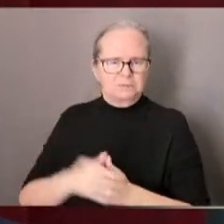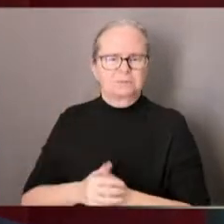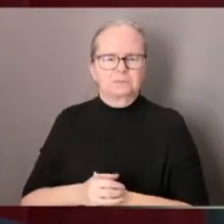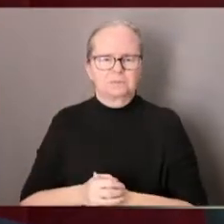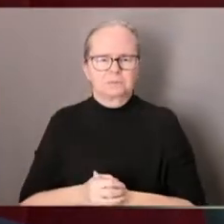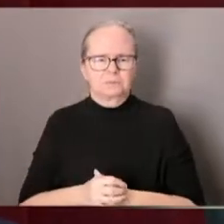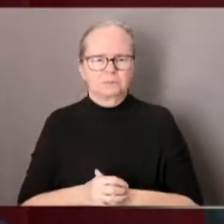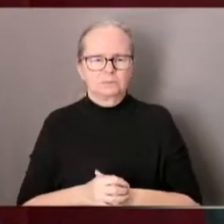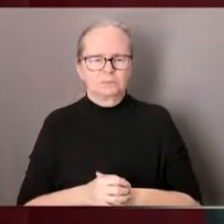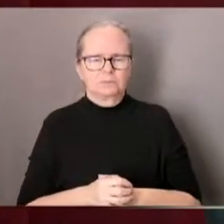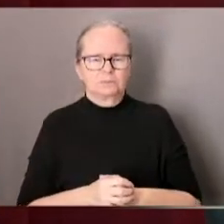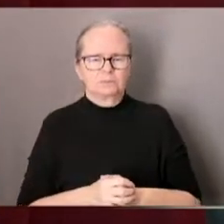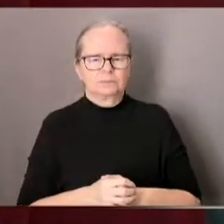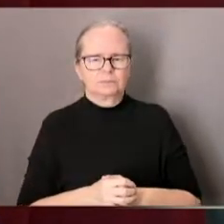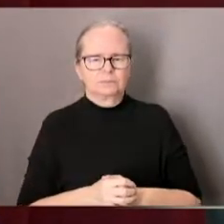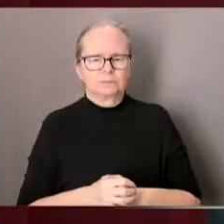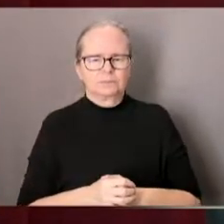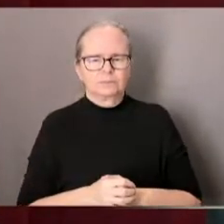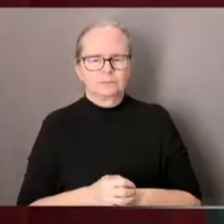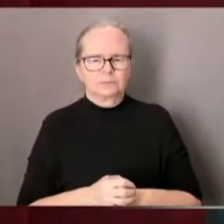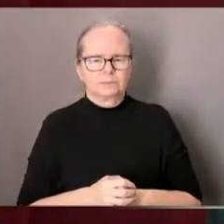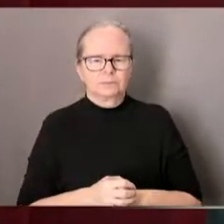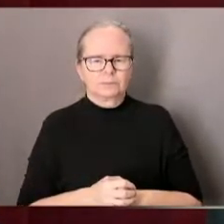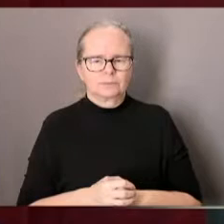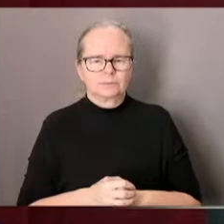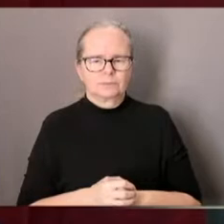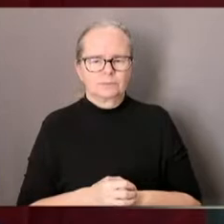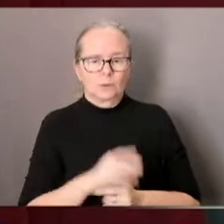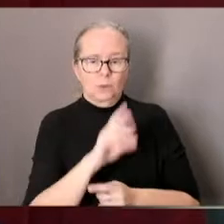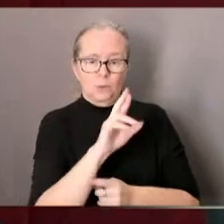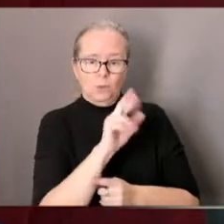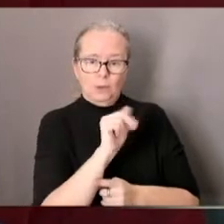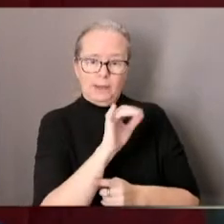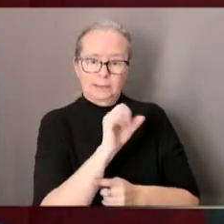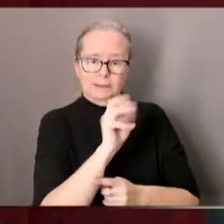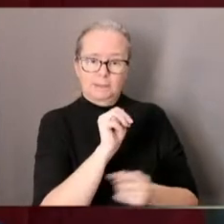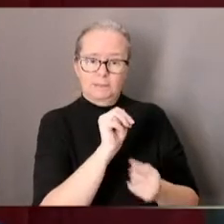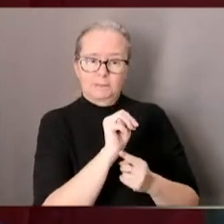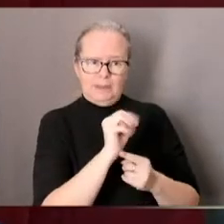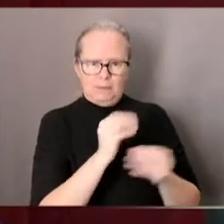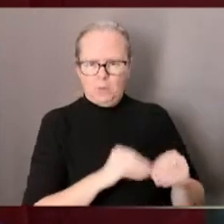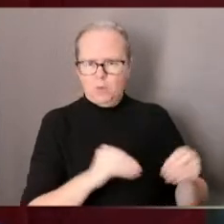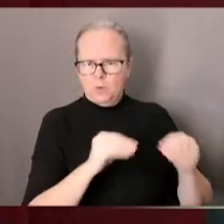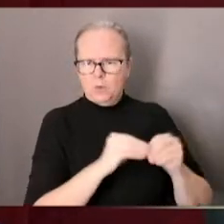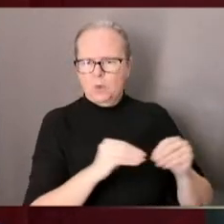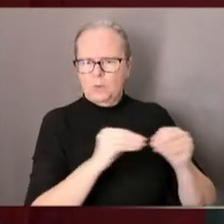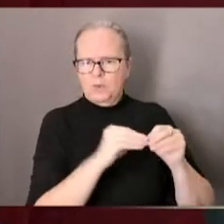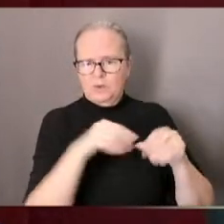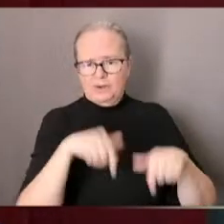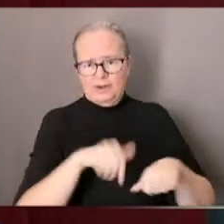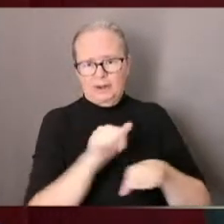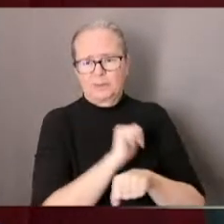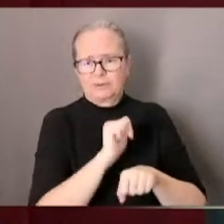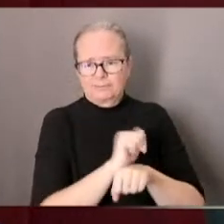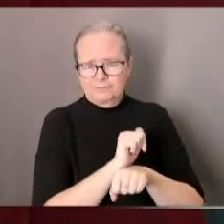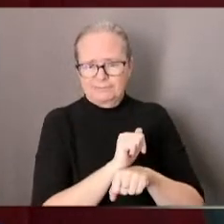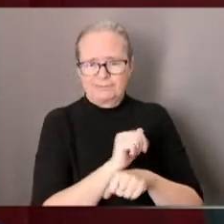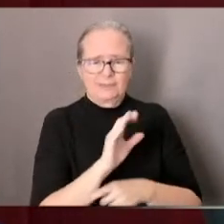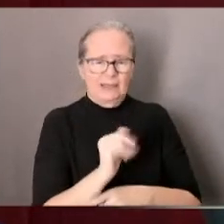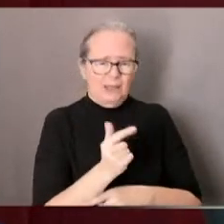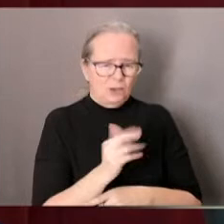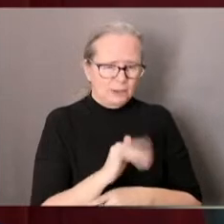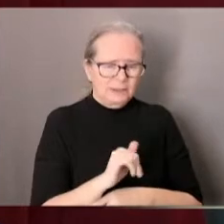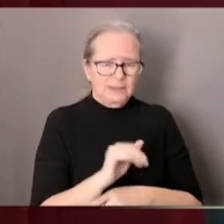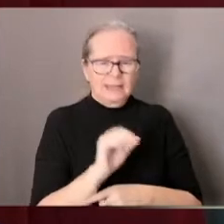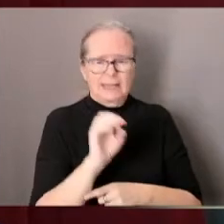given that racism has been on the rise in Alberta and given that the Calgary and had mentioned birth the target of hate crimes last